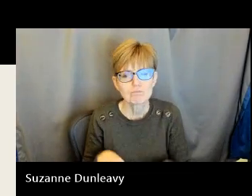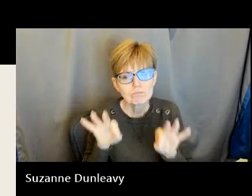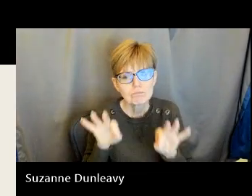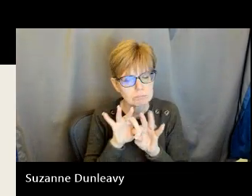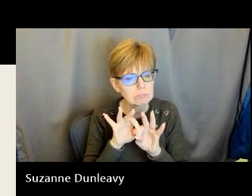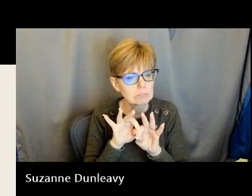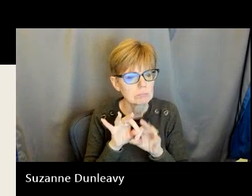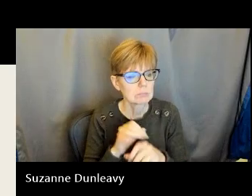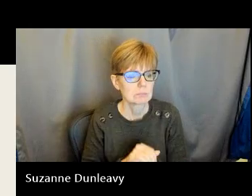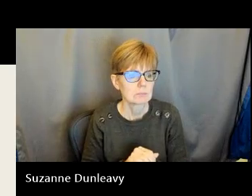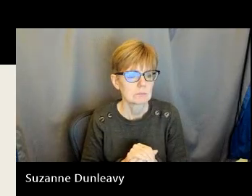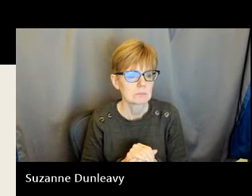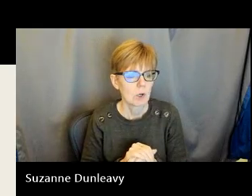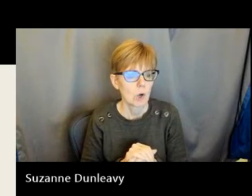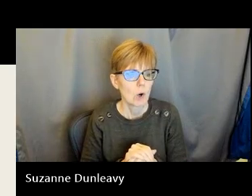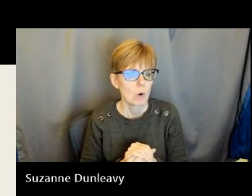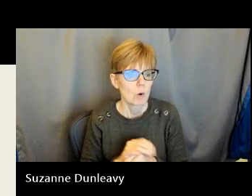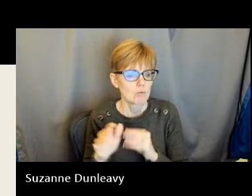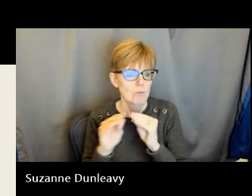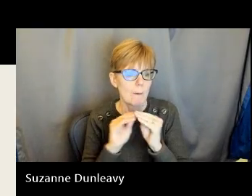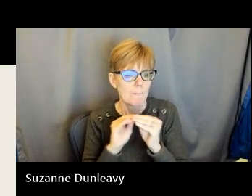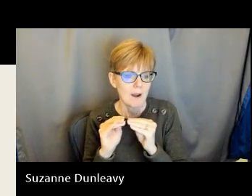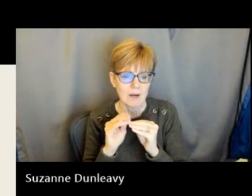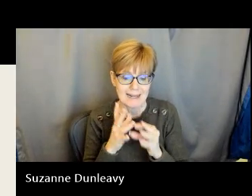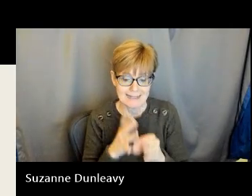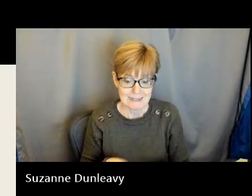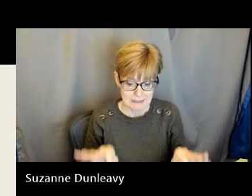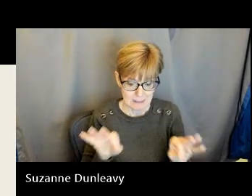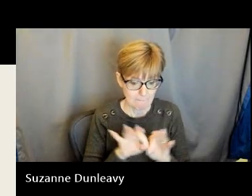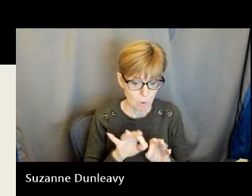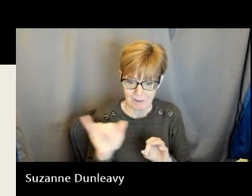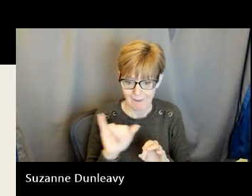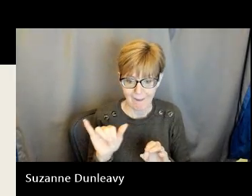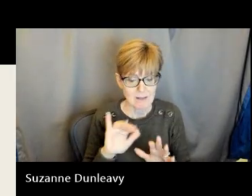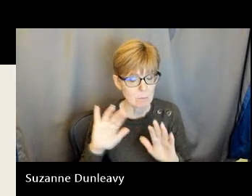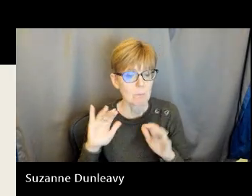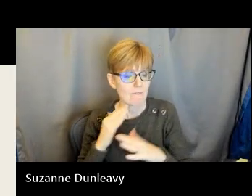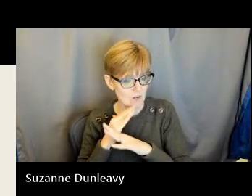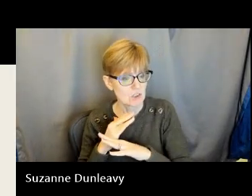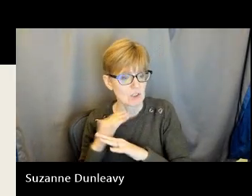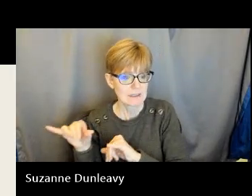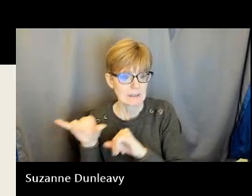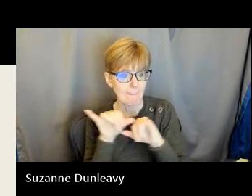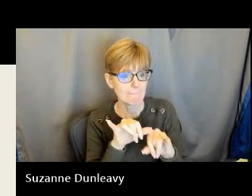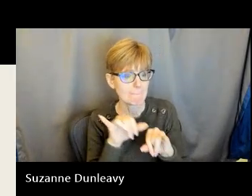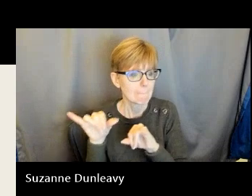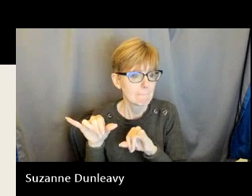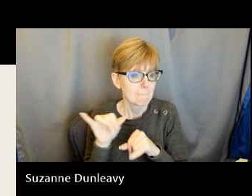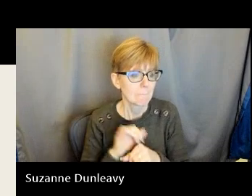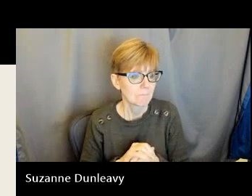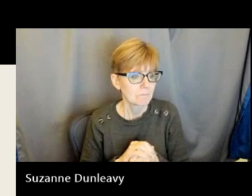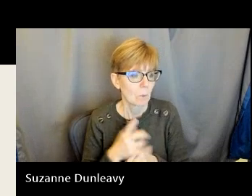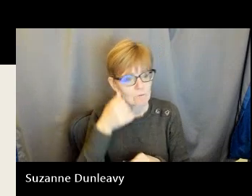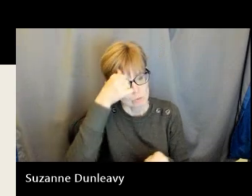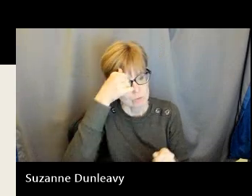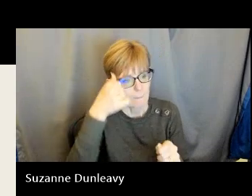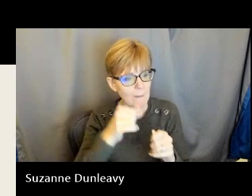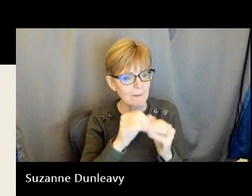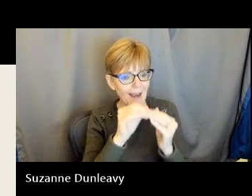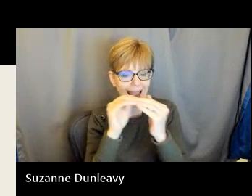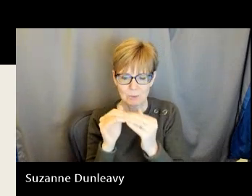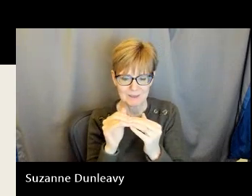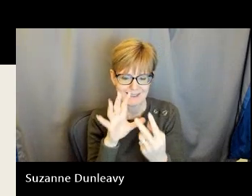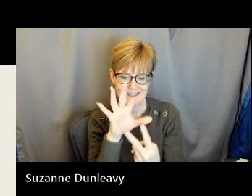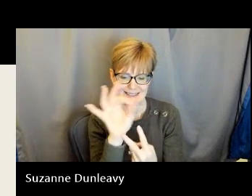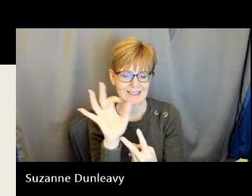equity really is a choice. It's not a natural consequence of time or just being aware. It is the result of deliberate choices,